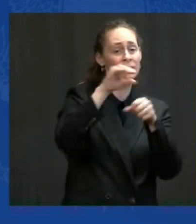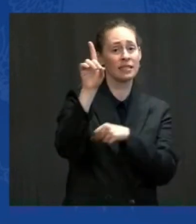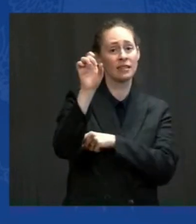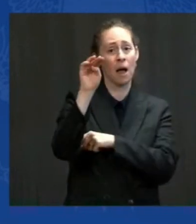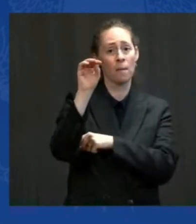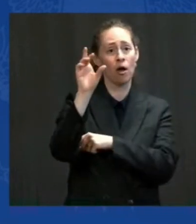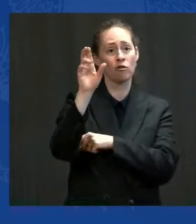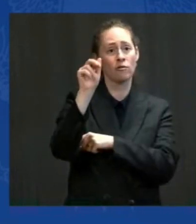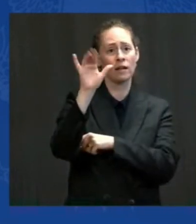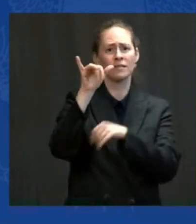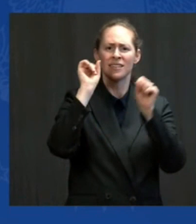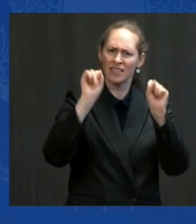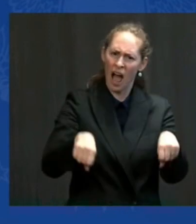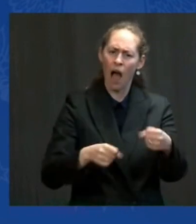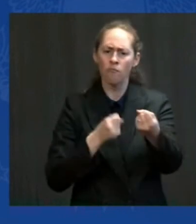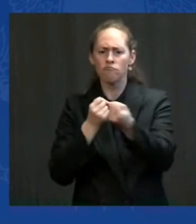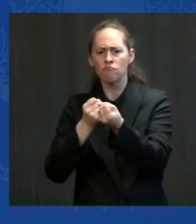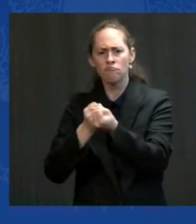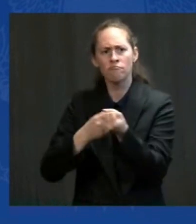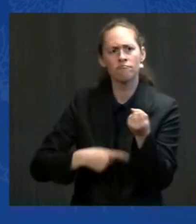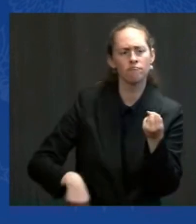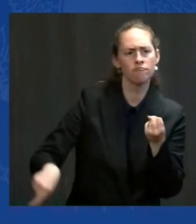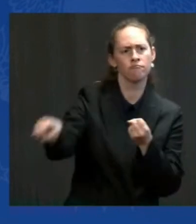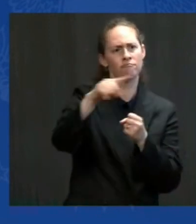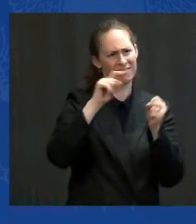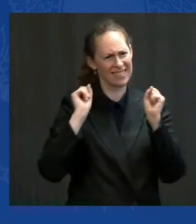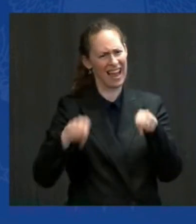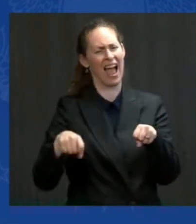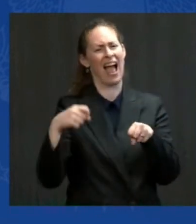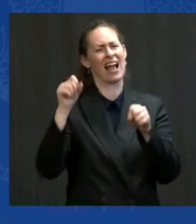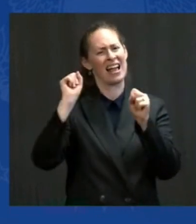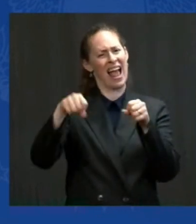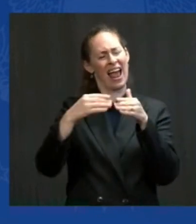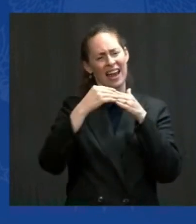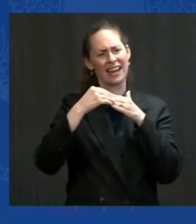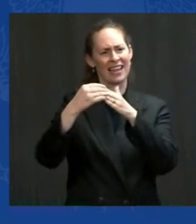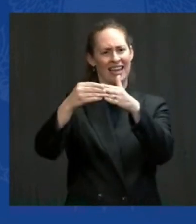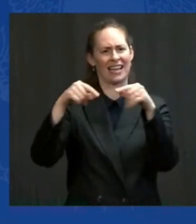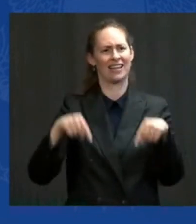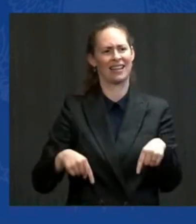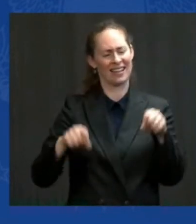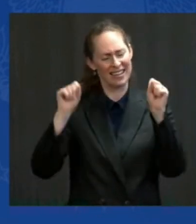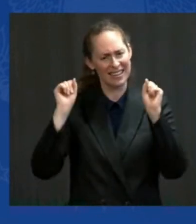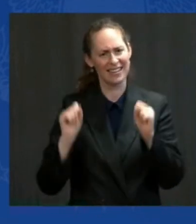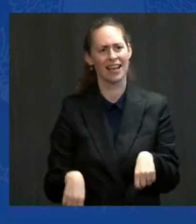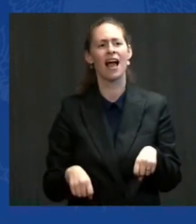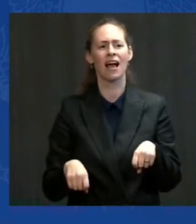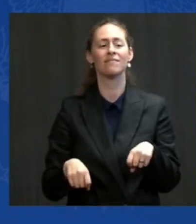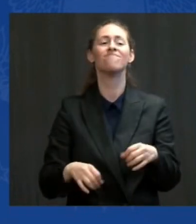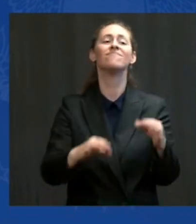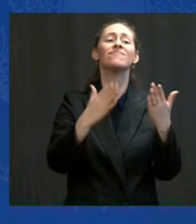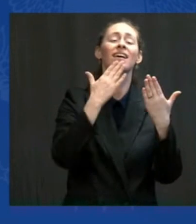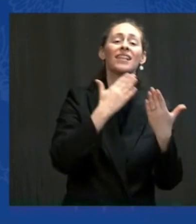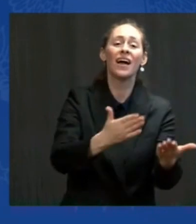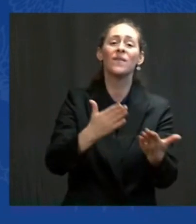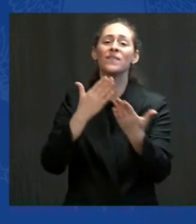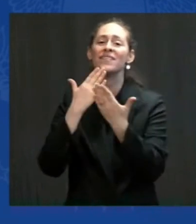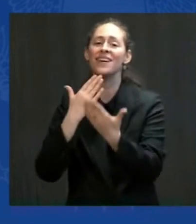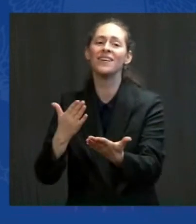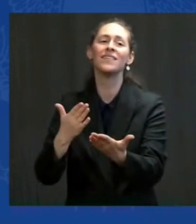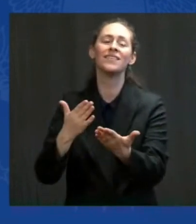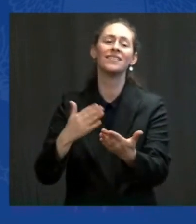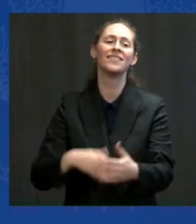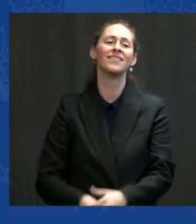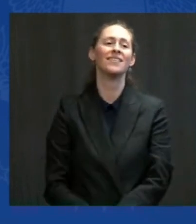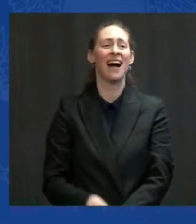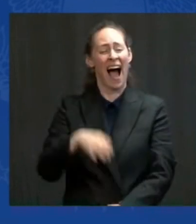Illinois and the people of America and the world can lead again. Thank you, ladies and gentlemen. I know that's a